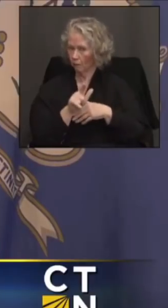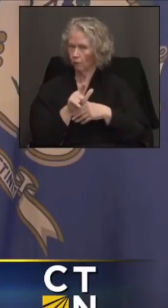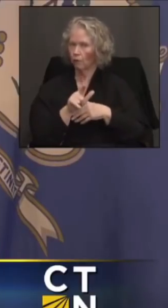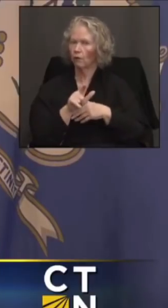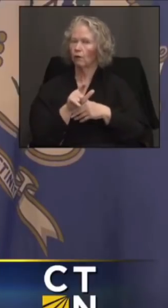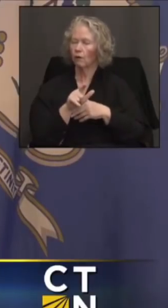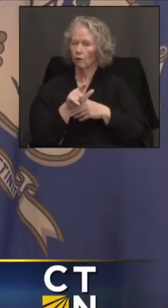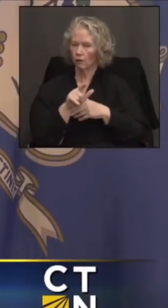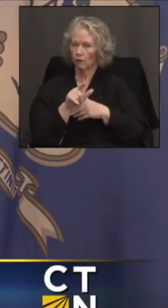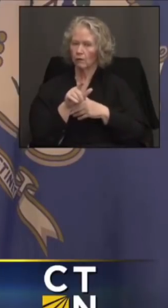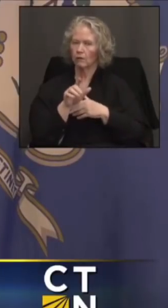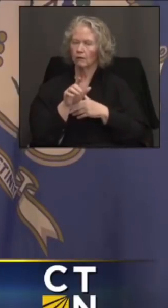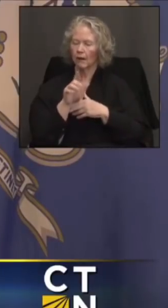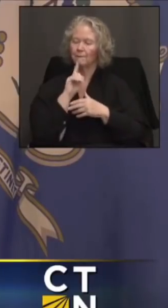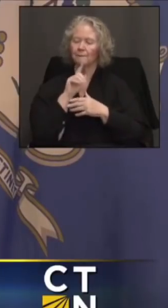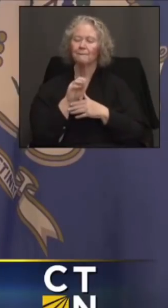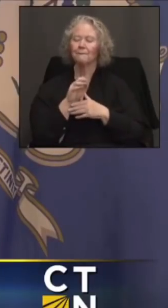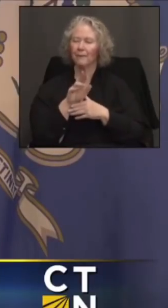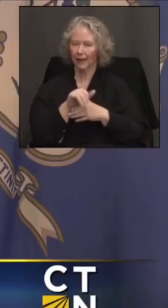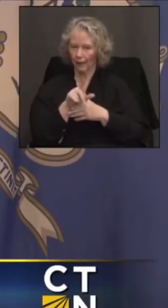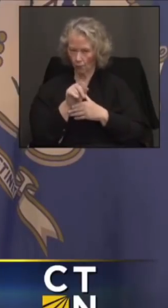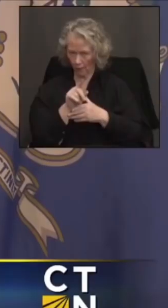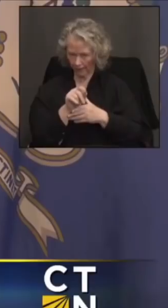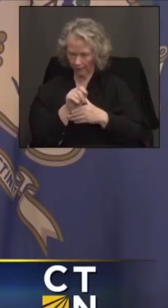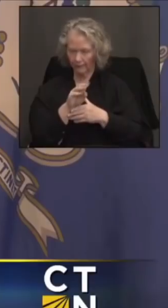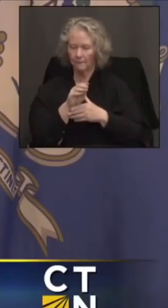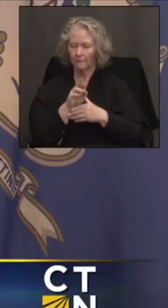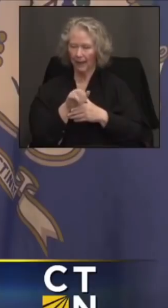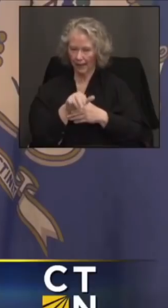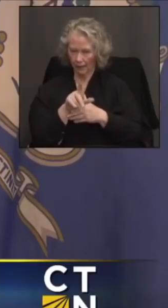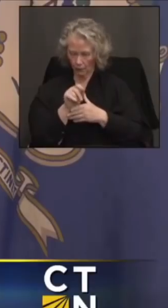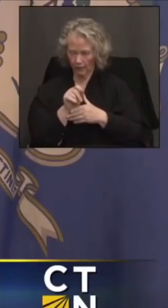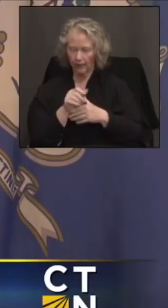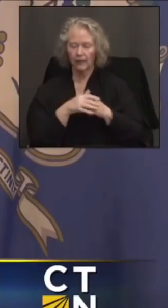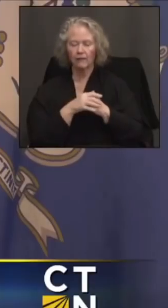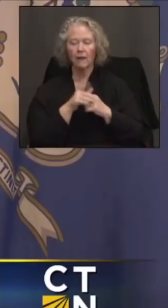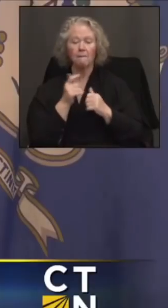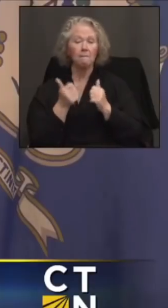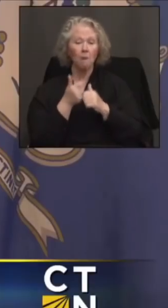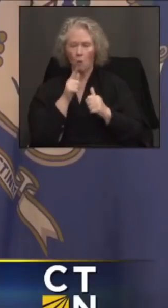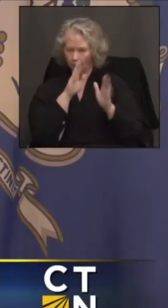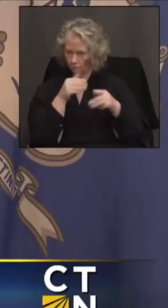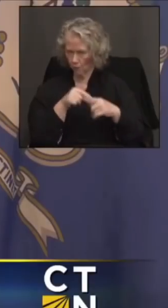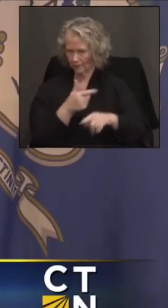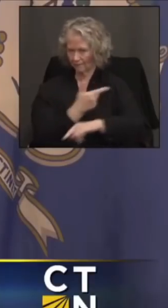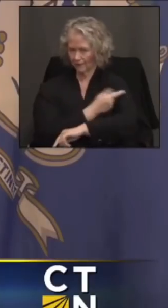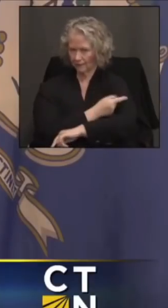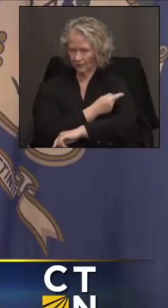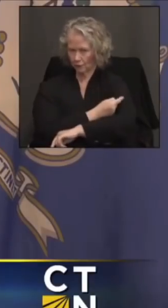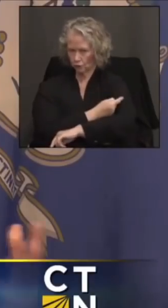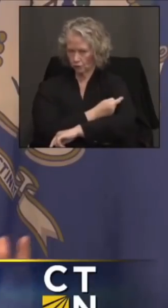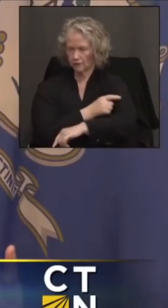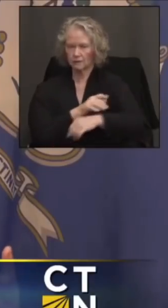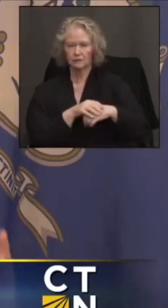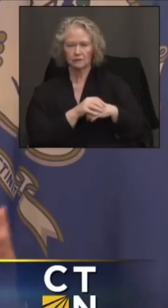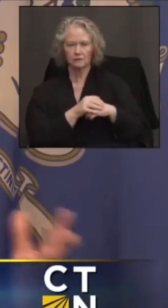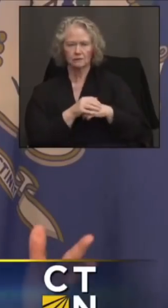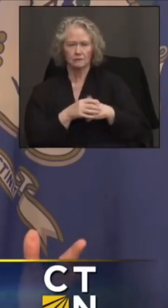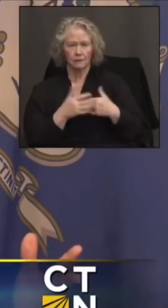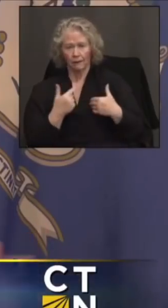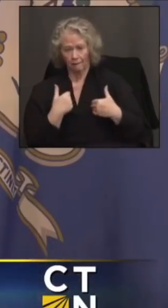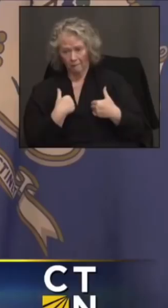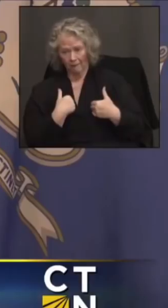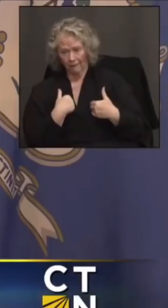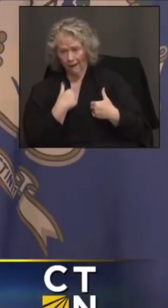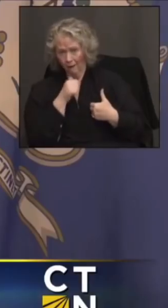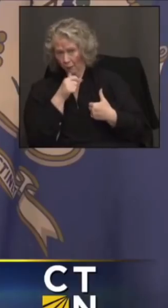around vaccinations, since we're going to continue to have that as a real need. And we said, look, I don't need to make all the decisions. I'd